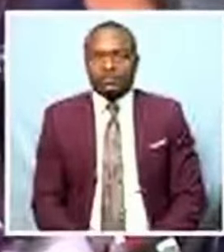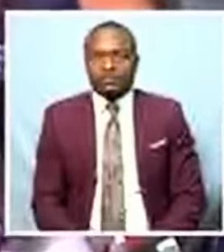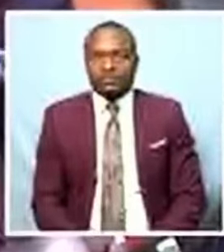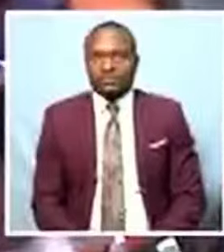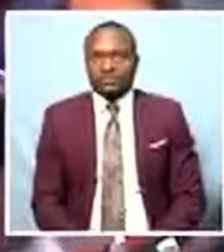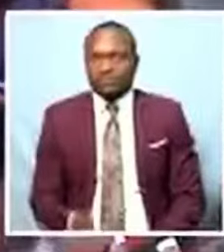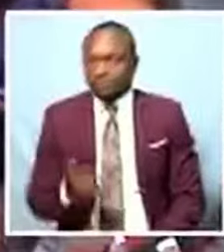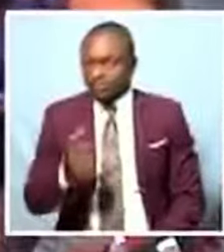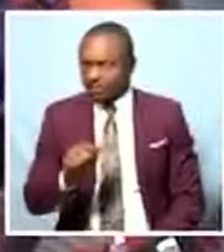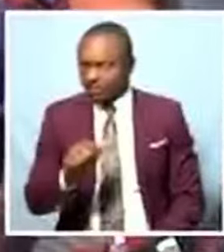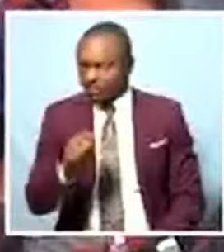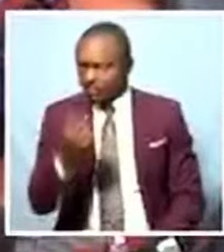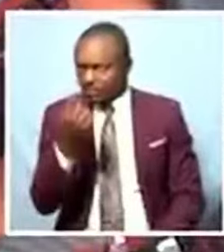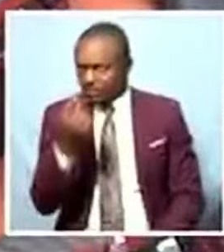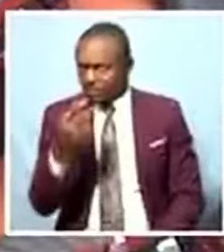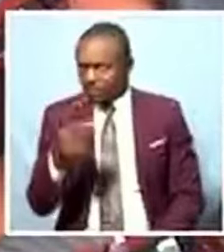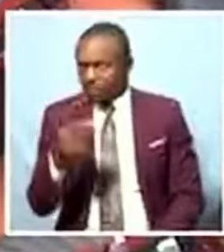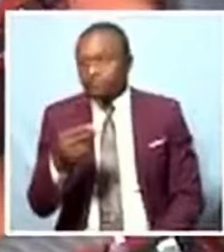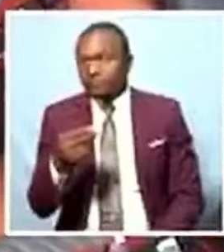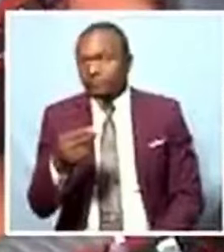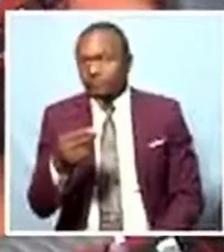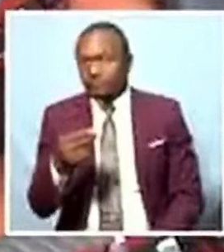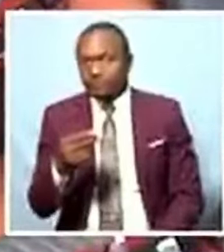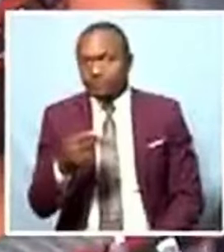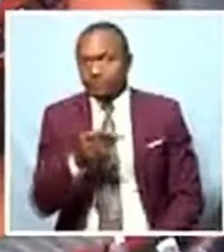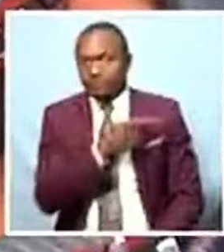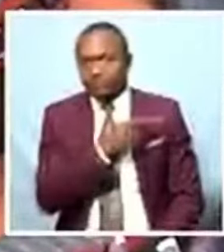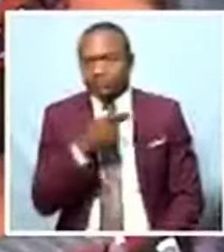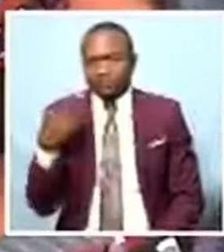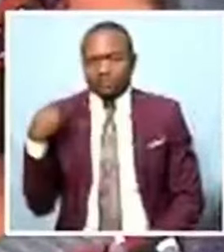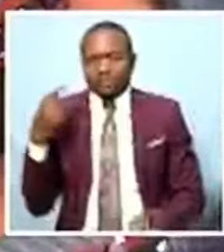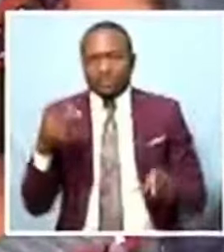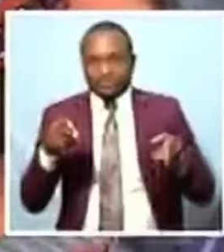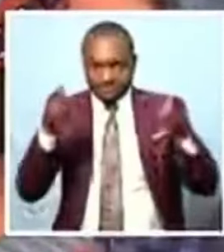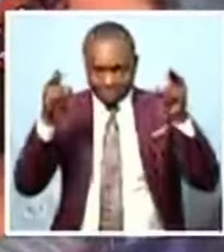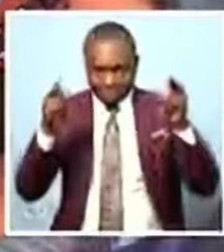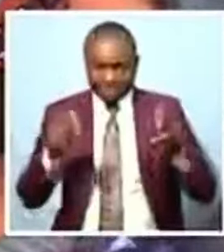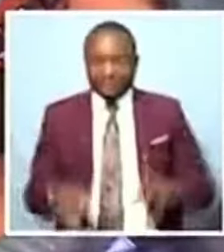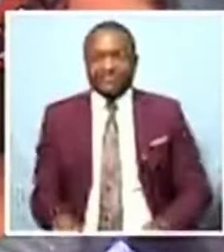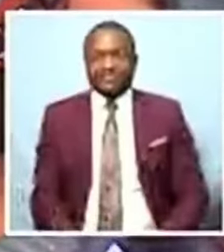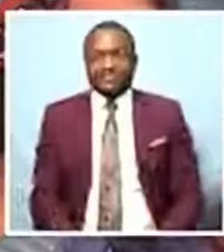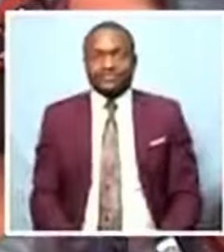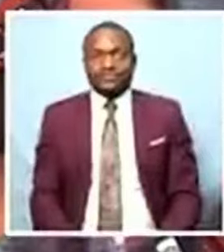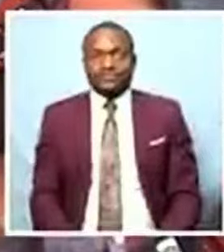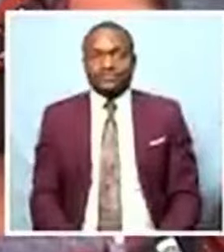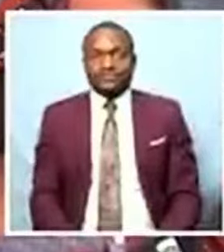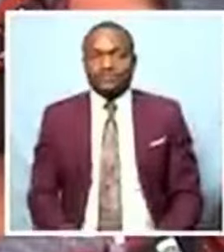to 11 hours in the amphitheater right here at Parliament main building. Yes, indeed, and